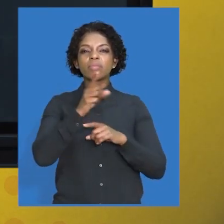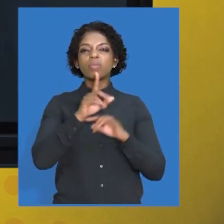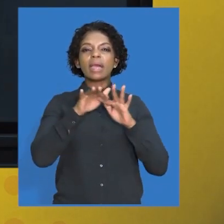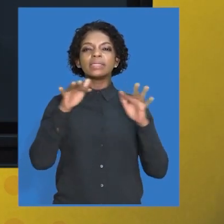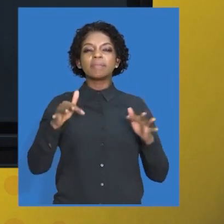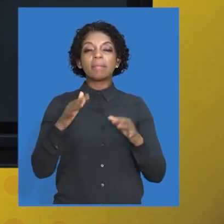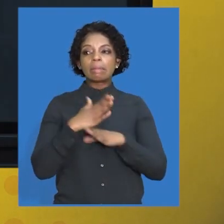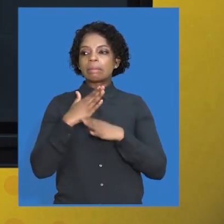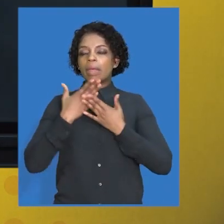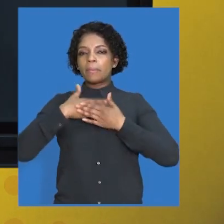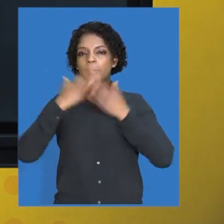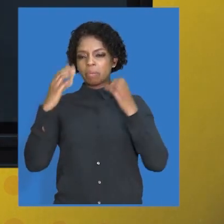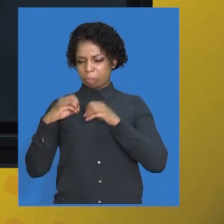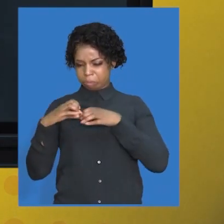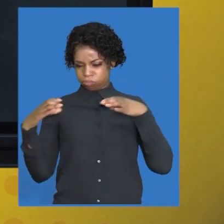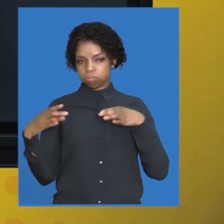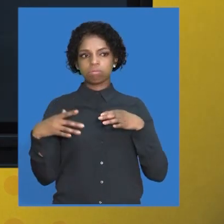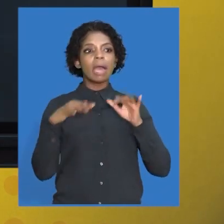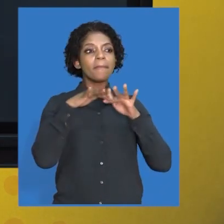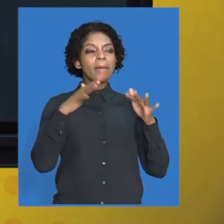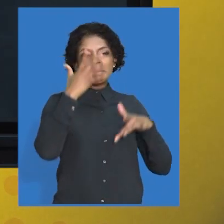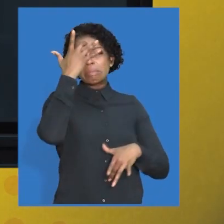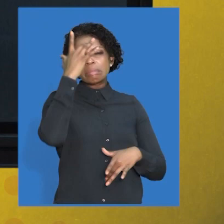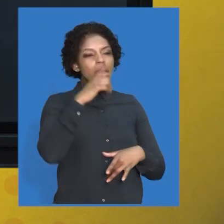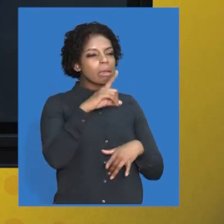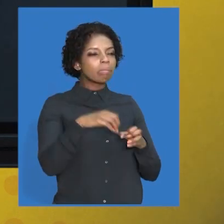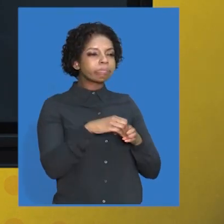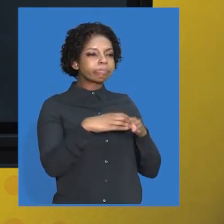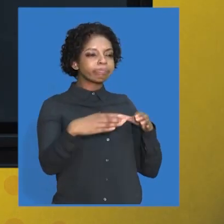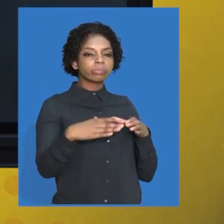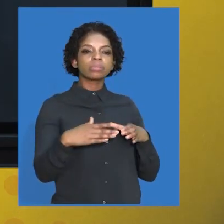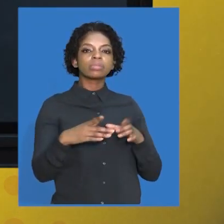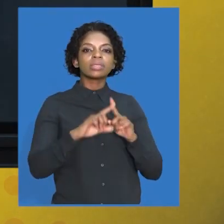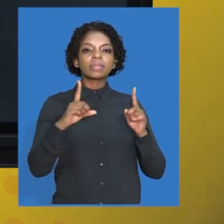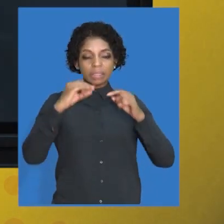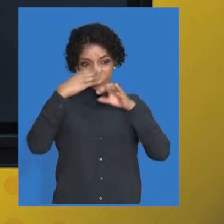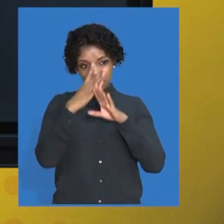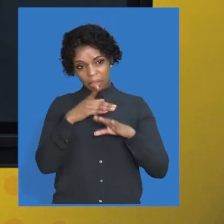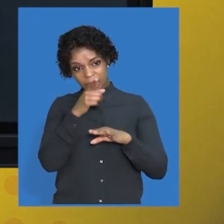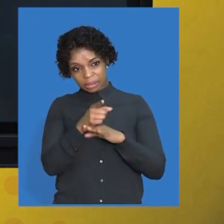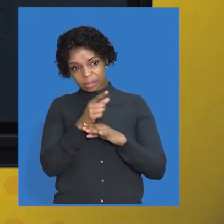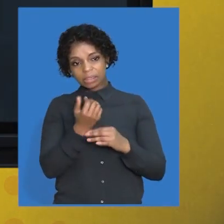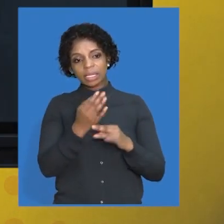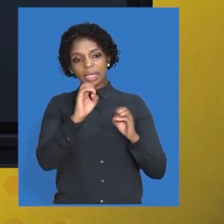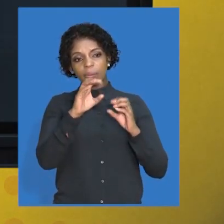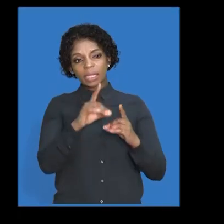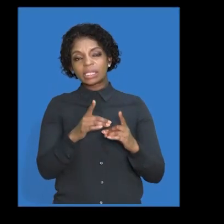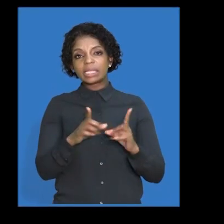sick, right? So they're going to be like, right, we actually needed education and healthcare, but you've given us infrastructure, which we don't